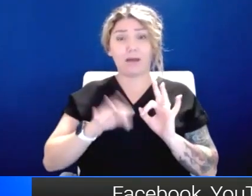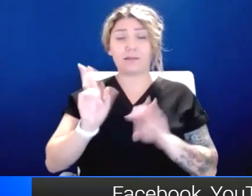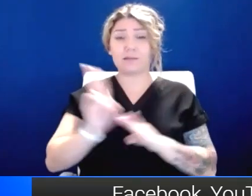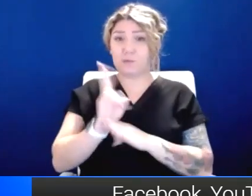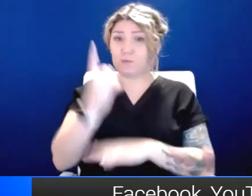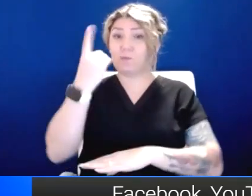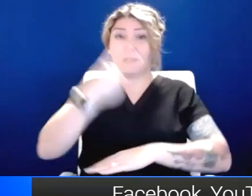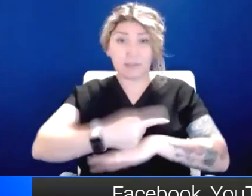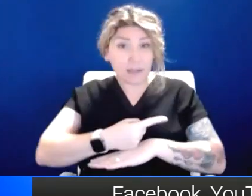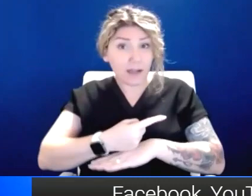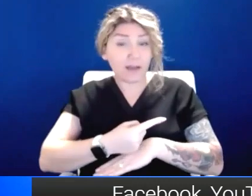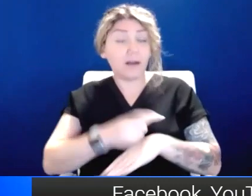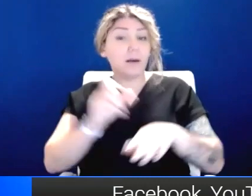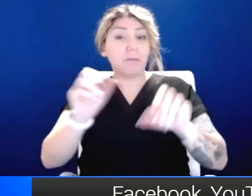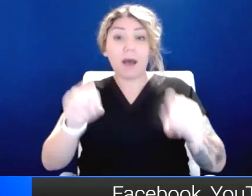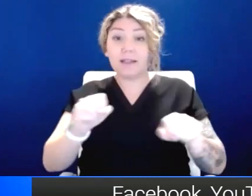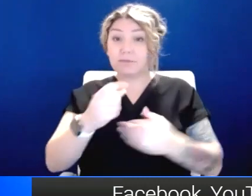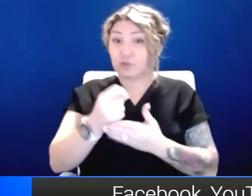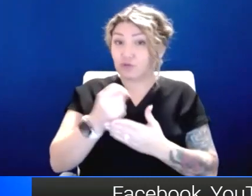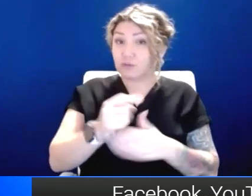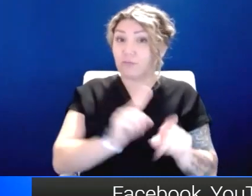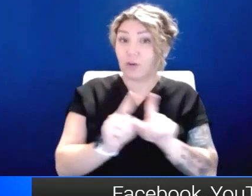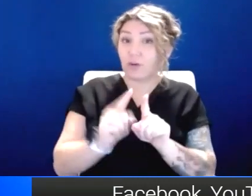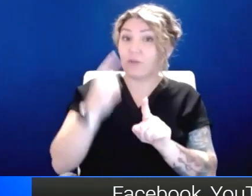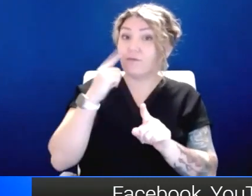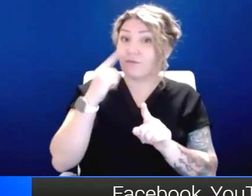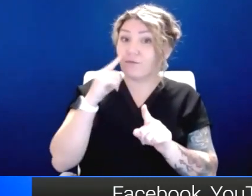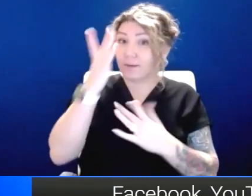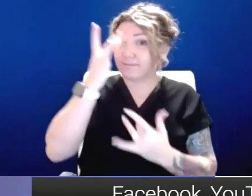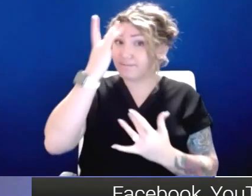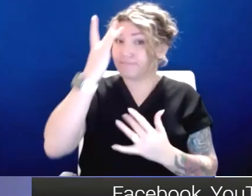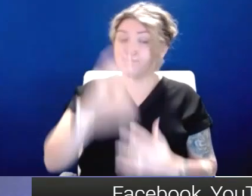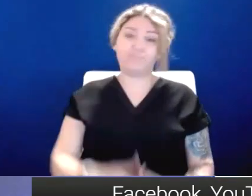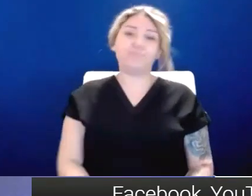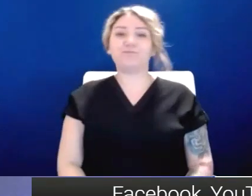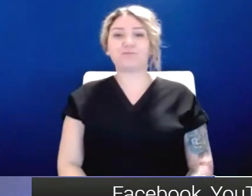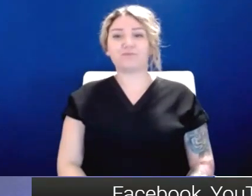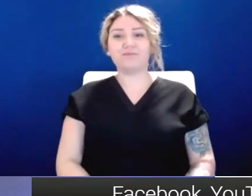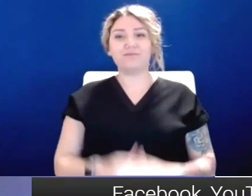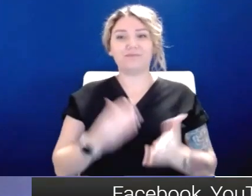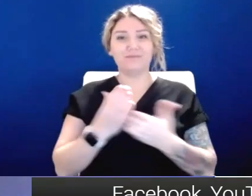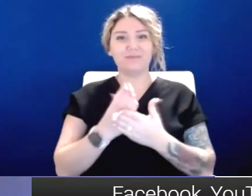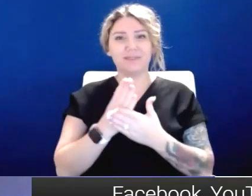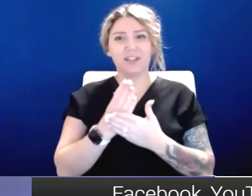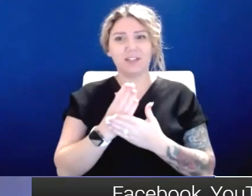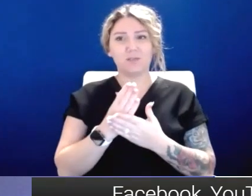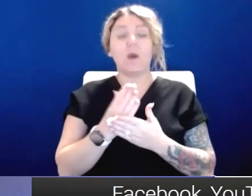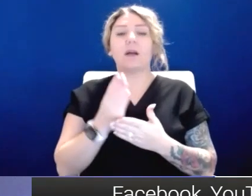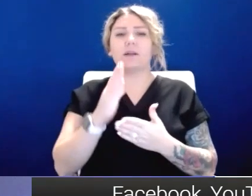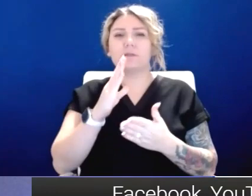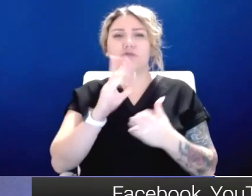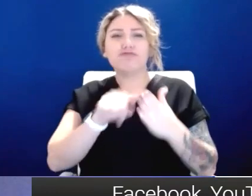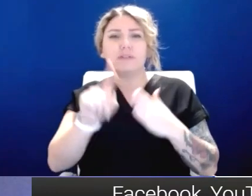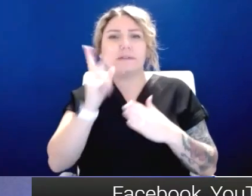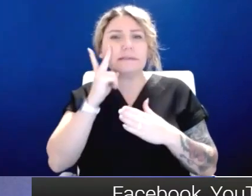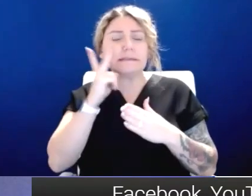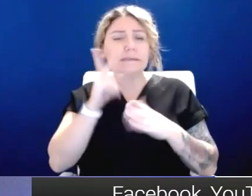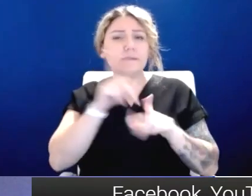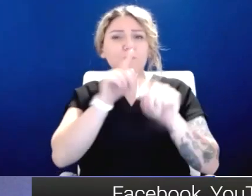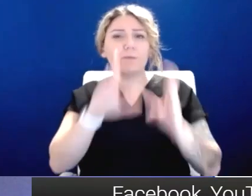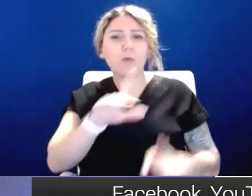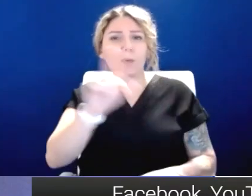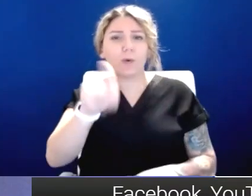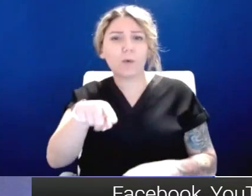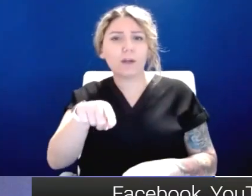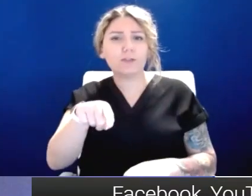be a potential treatment for Parkinson's. All right, we're going to take a few, well, let's check and see if we have reporter questions on the line, and then we'll